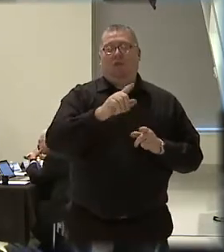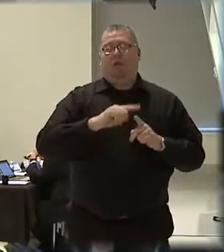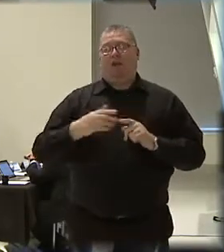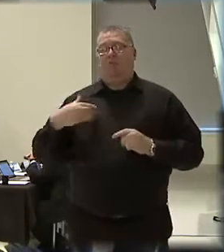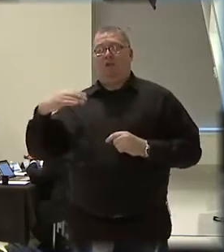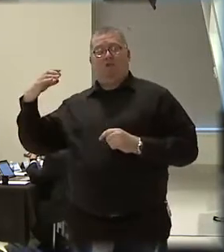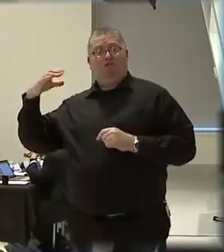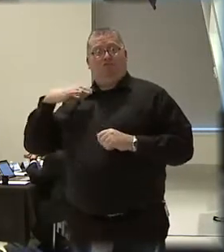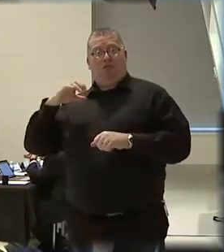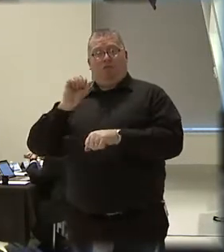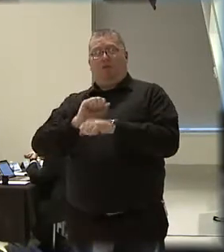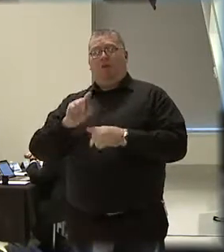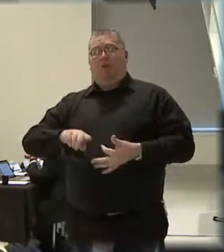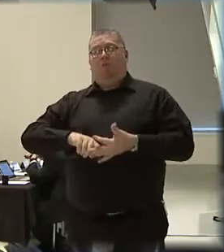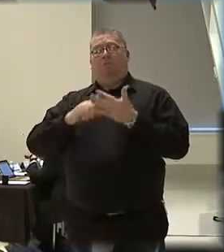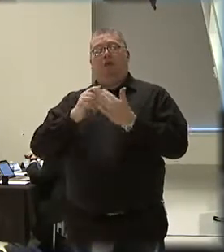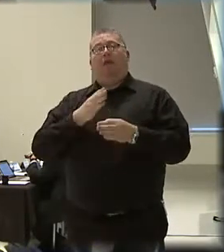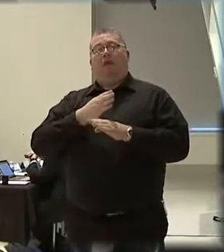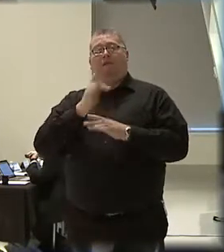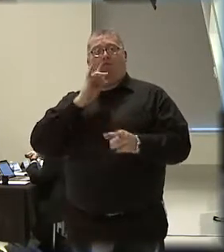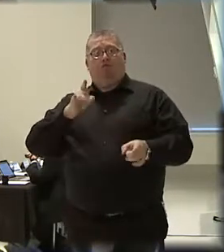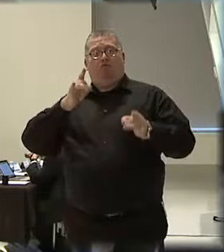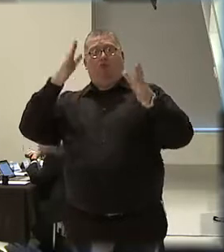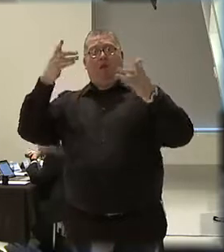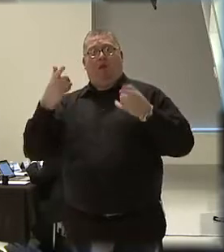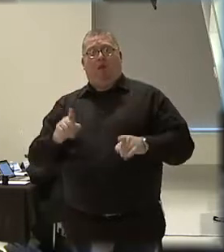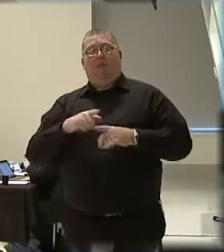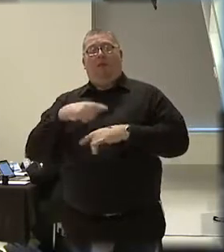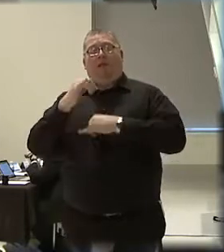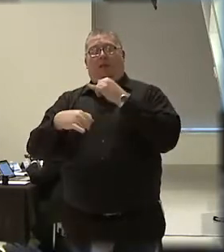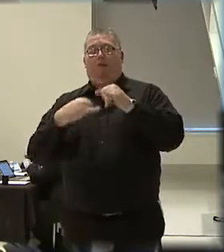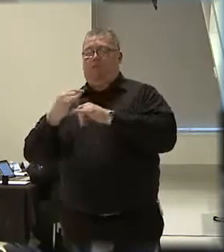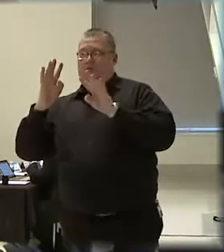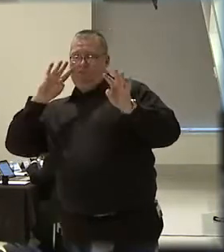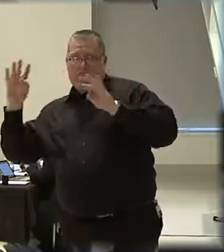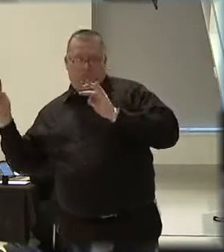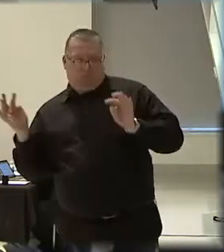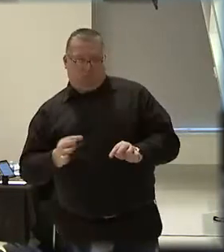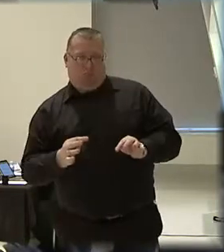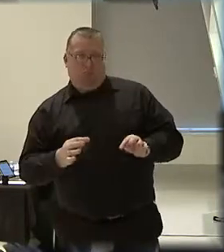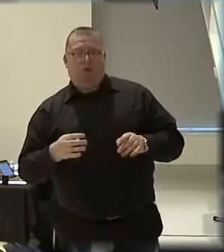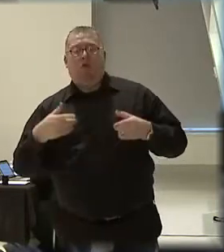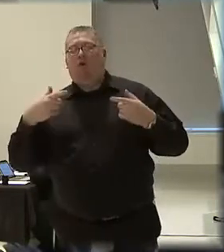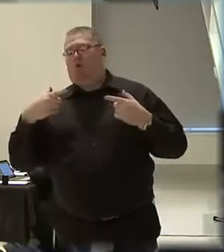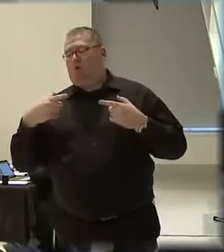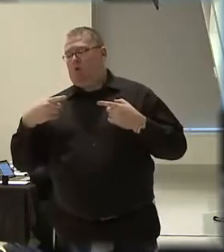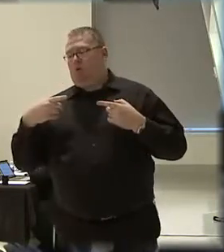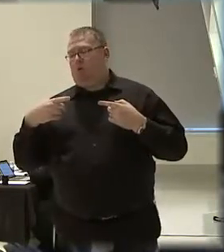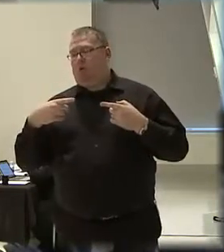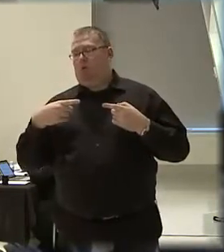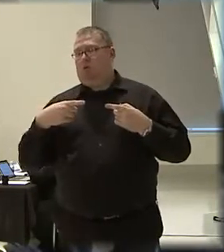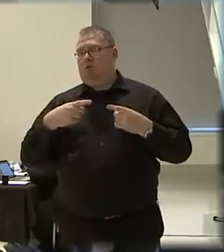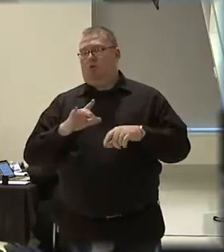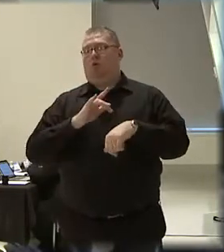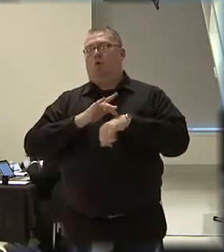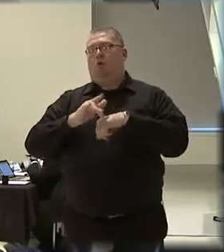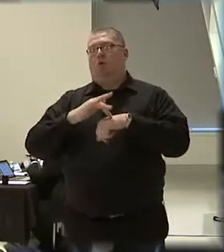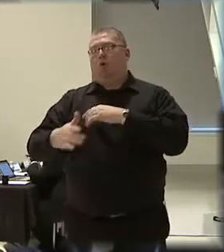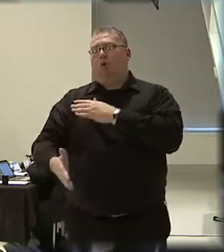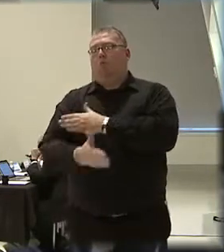began after a tragedy that garnered international attention. During the early morning hours of January 1st